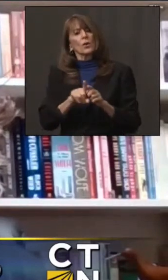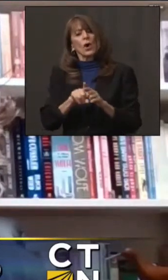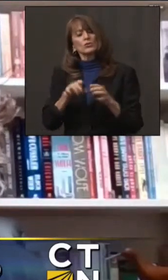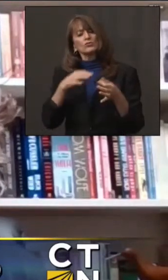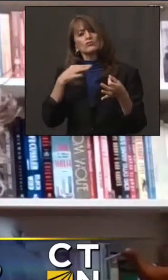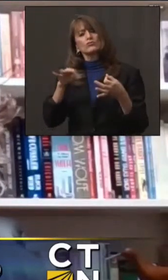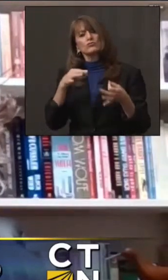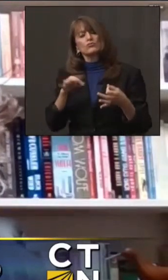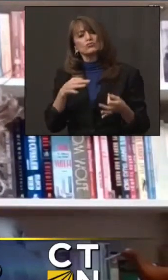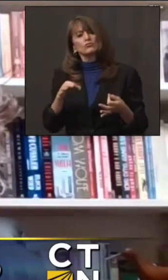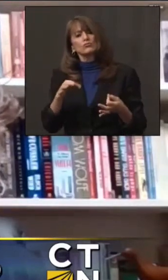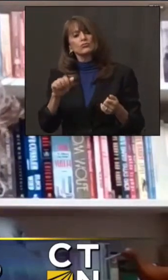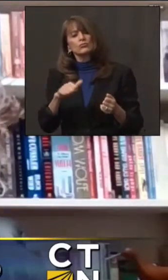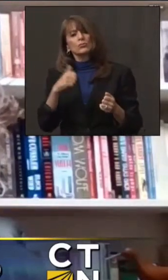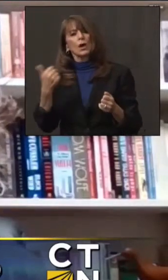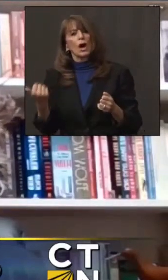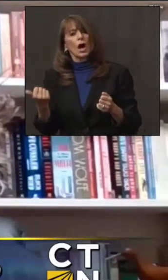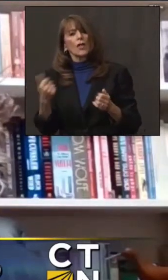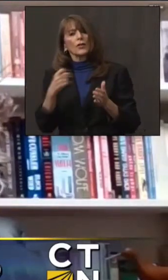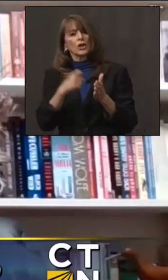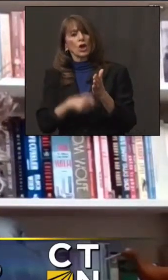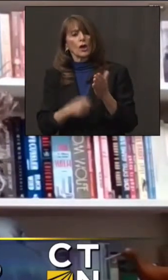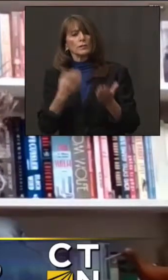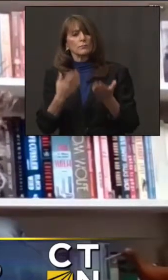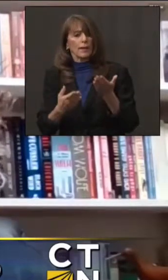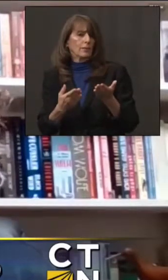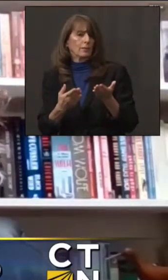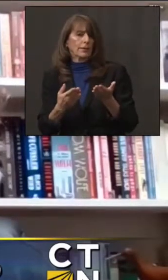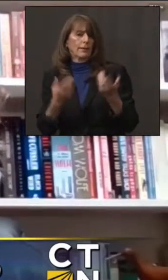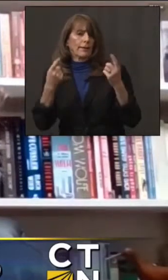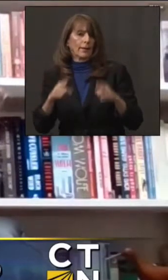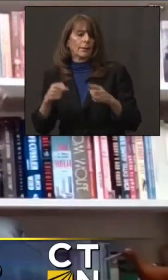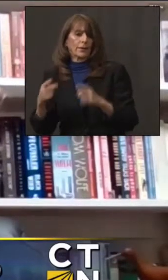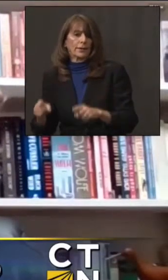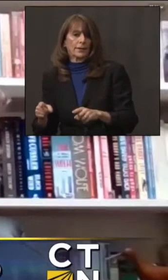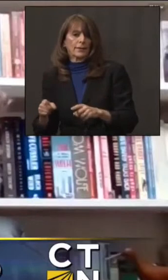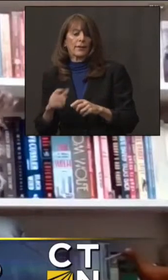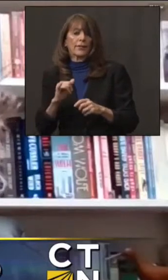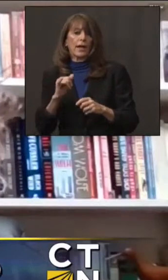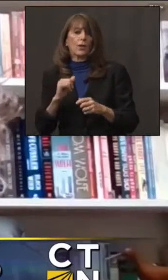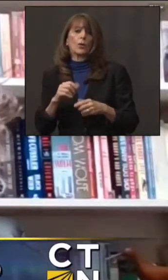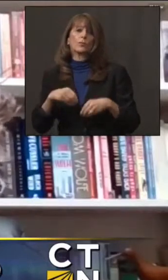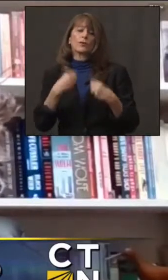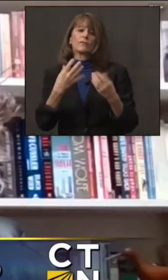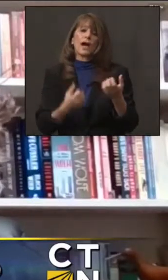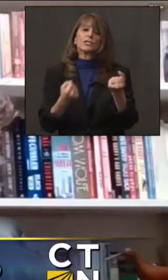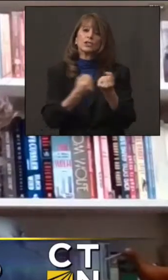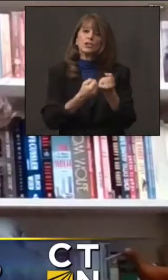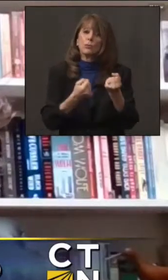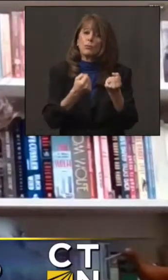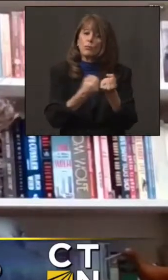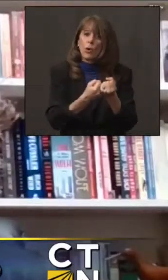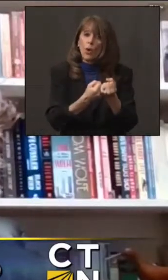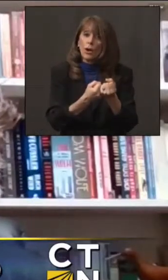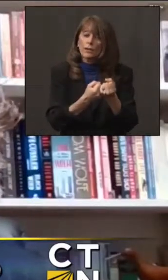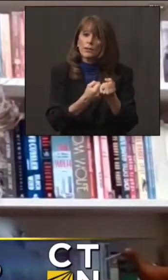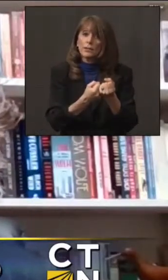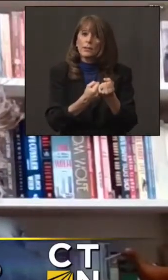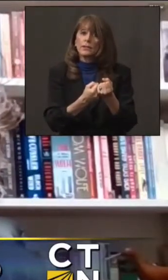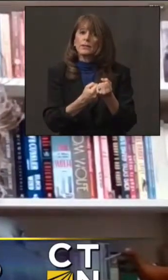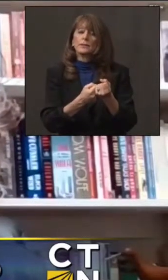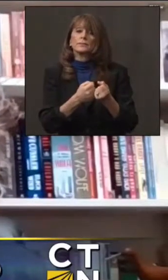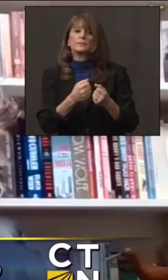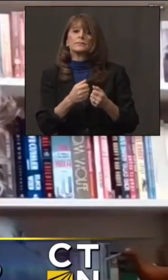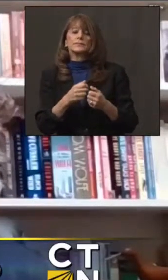number of other potential costs that would supplement and support the process that we've been describing this